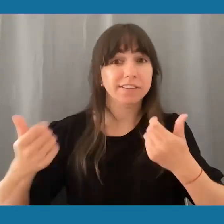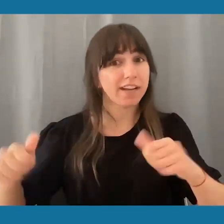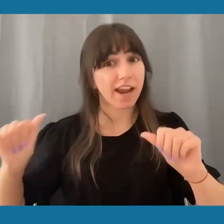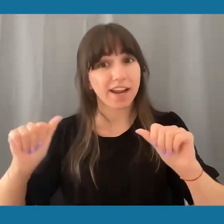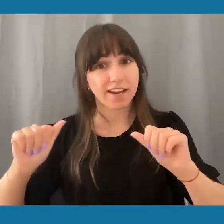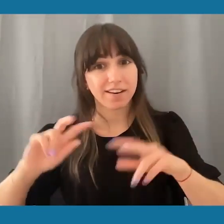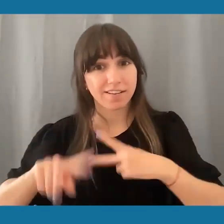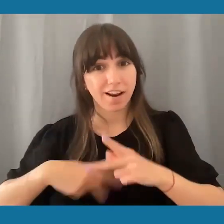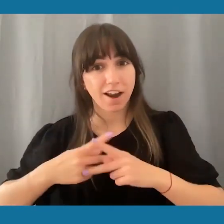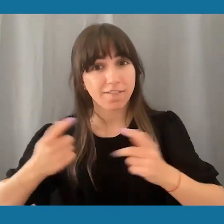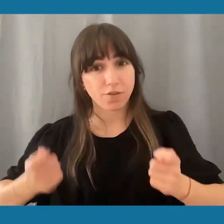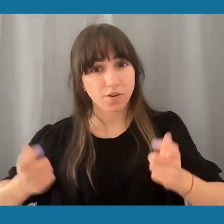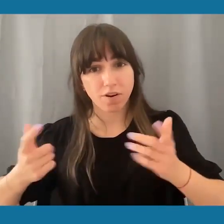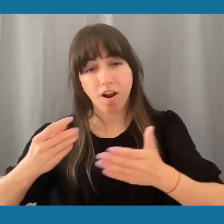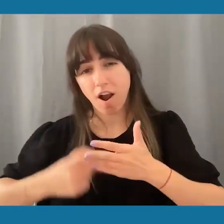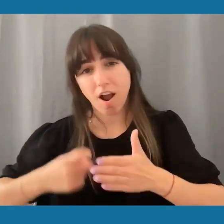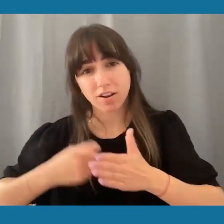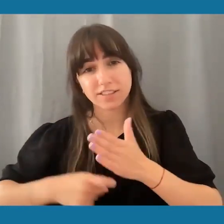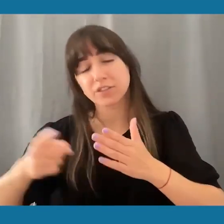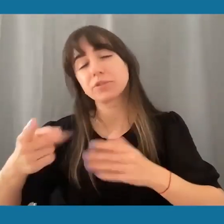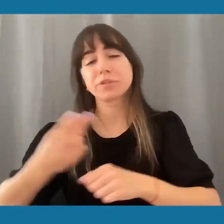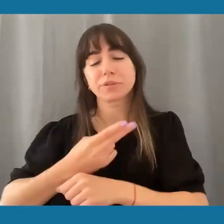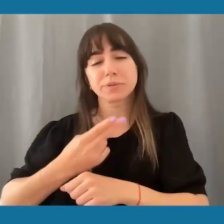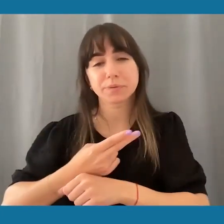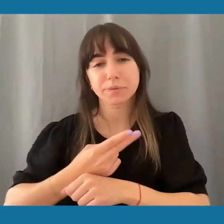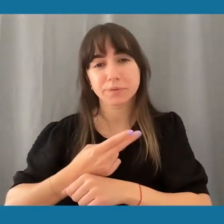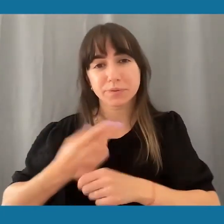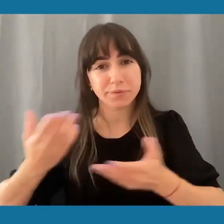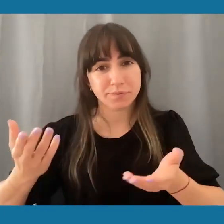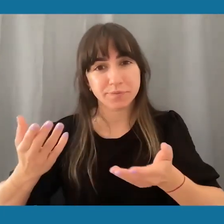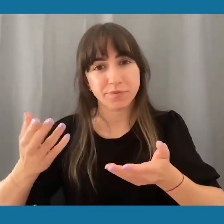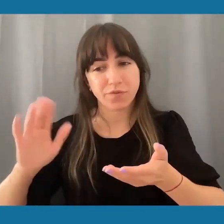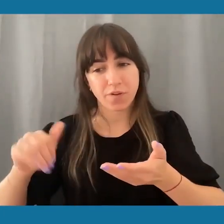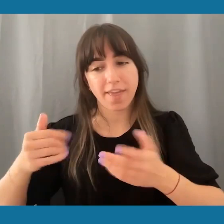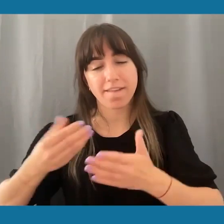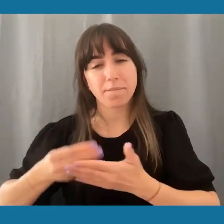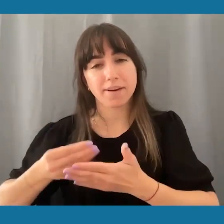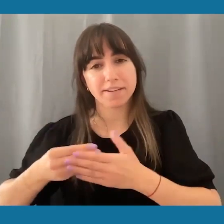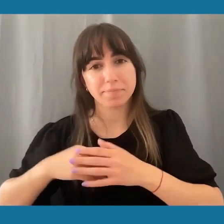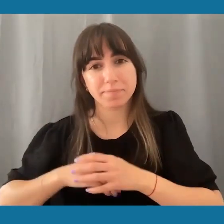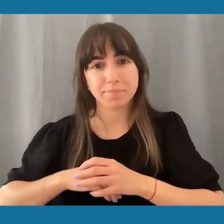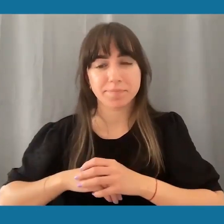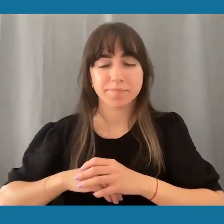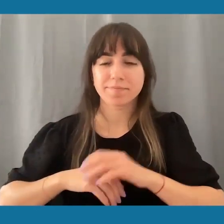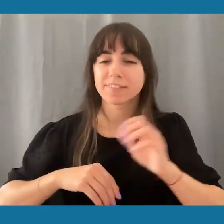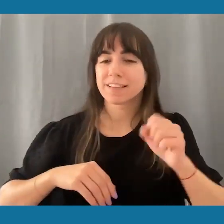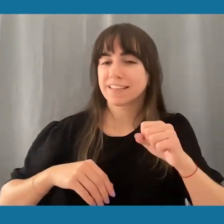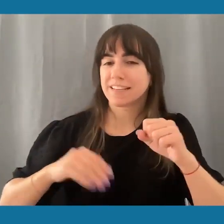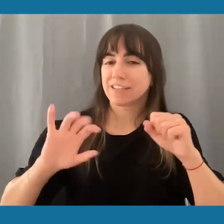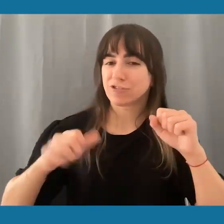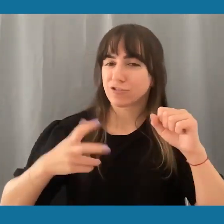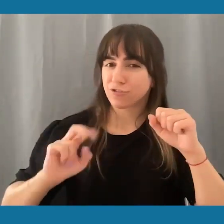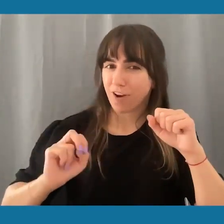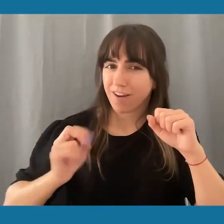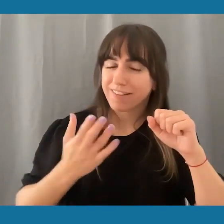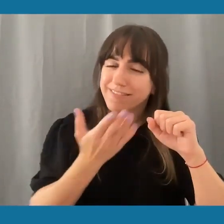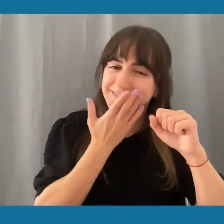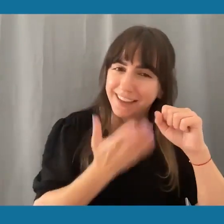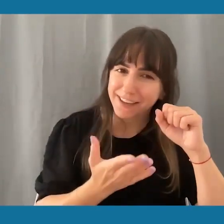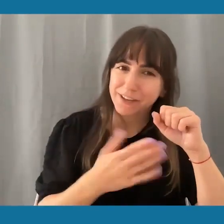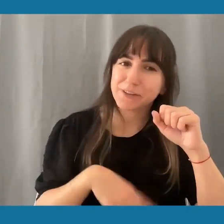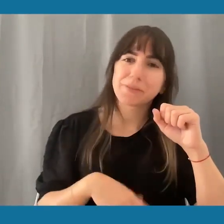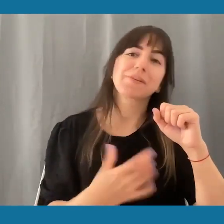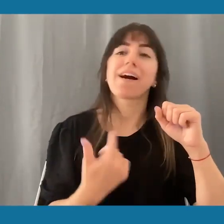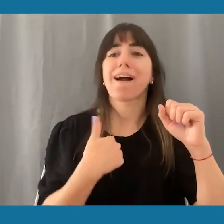guys have used for Yes. funds in the ABLE account to help pay Yeah. for? John, thank you. I realized I had forgotten to mention something